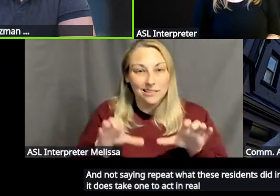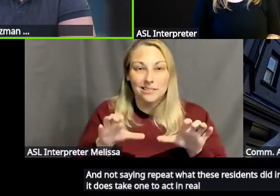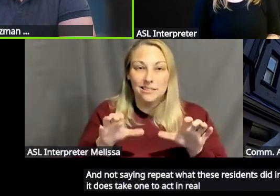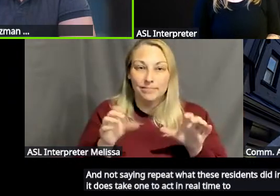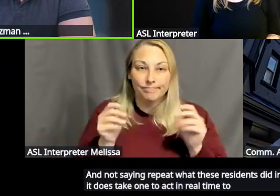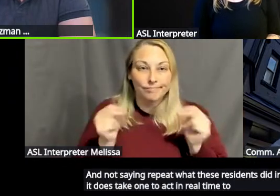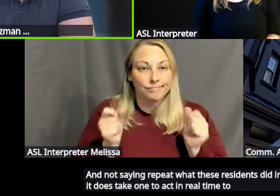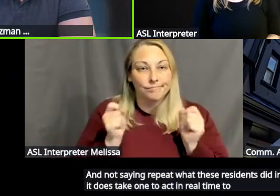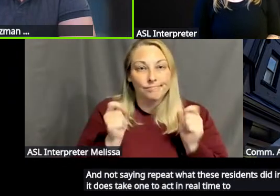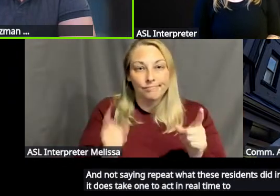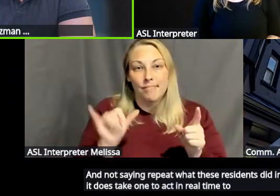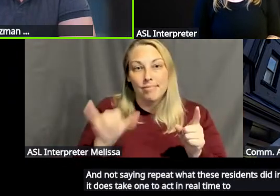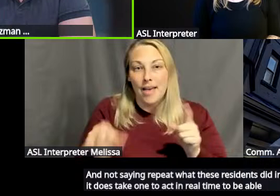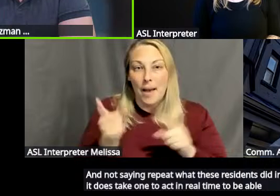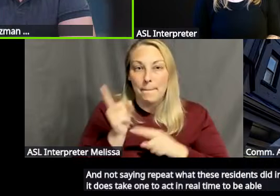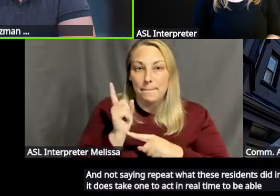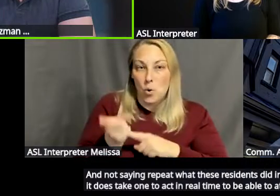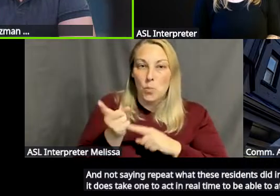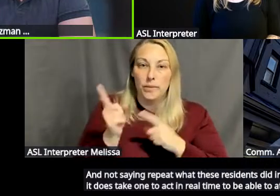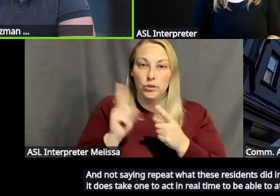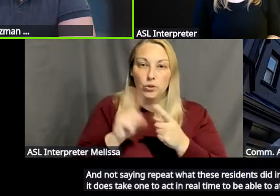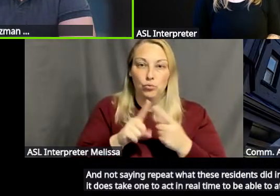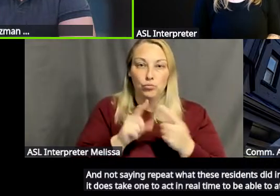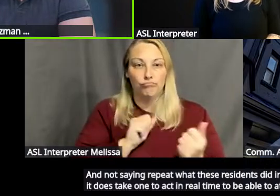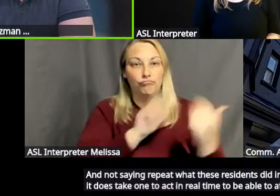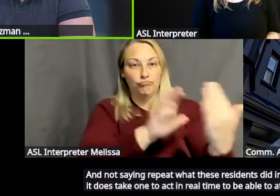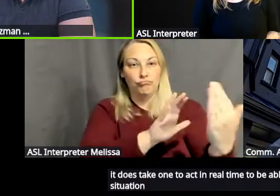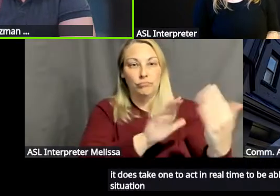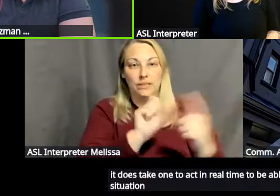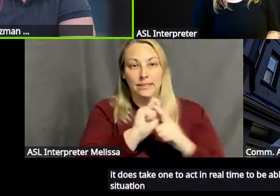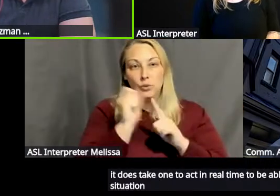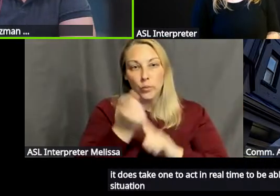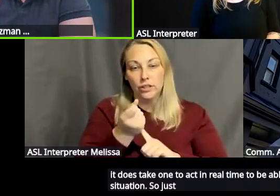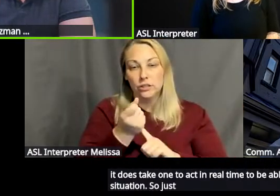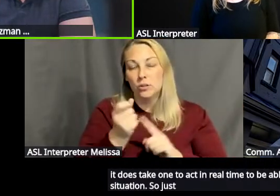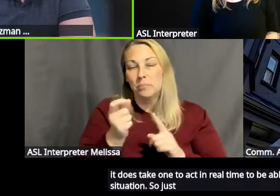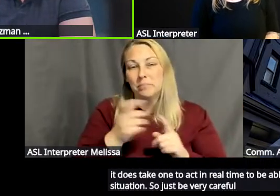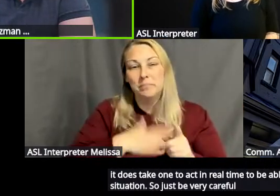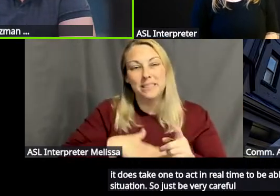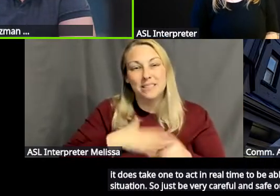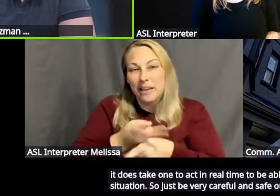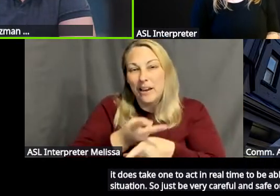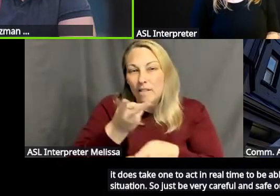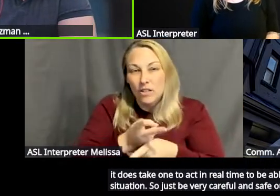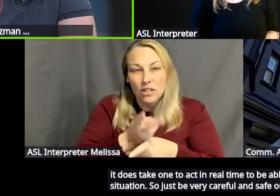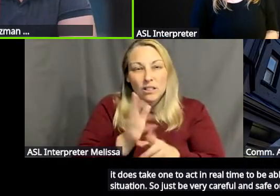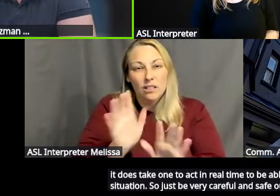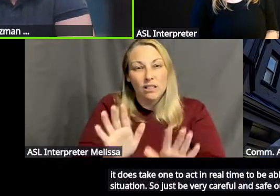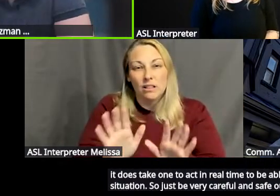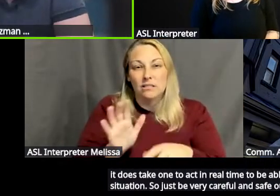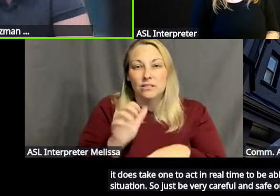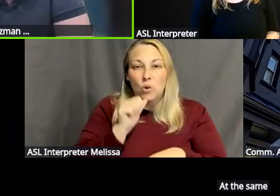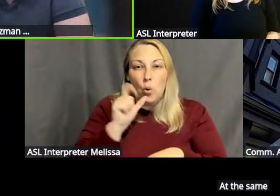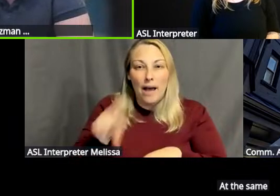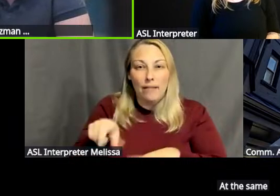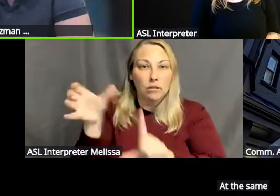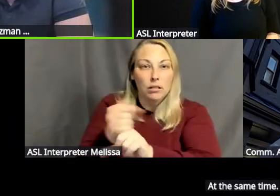be able to at least approach a situation. So just be very careful and safe out there. At the same time, I will